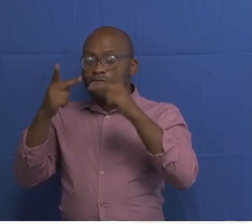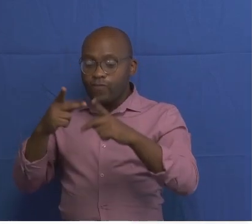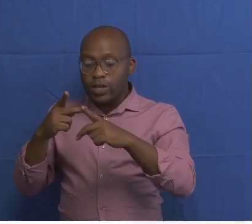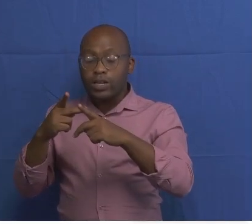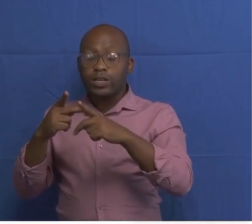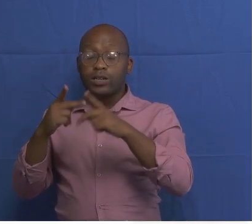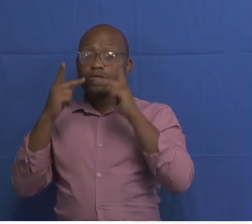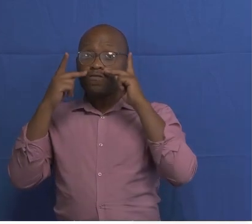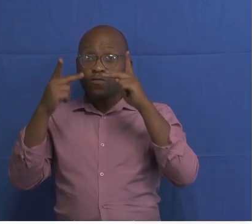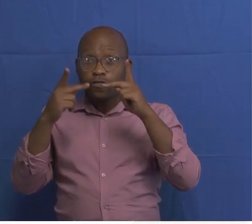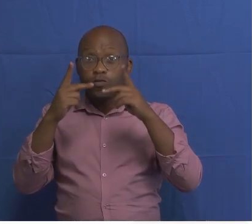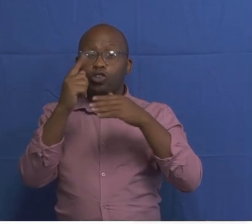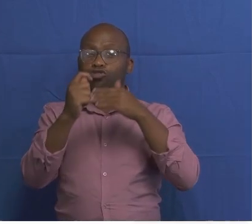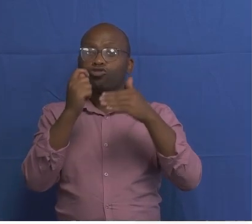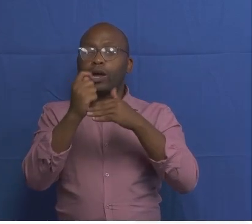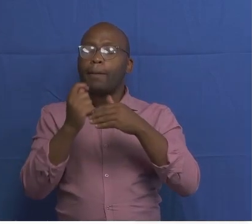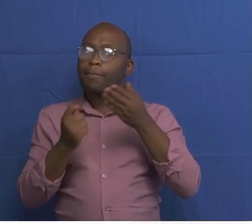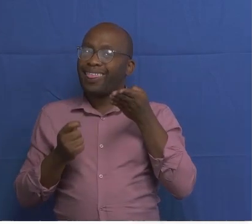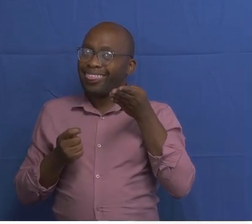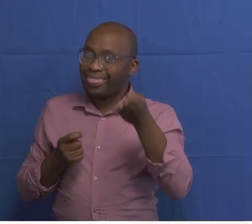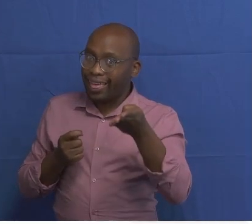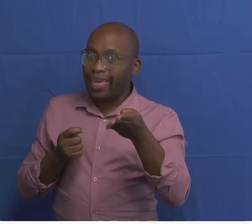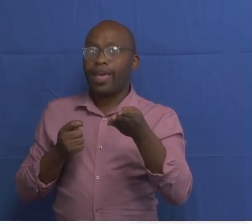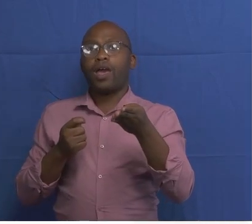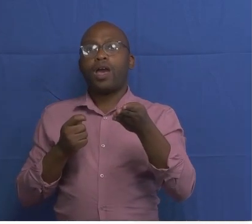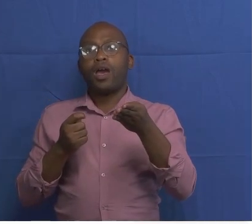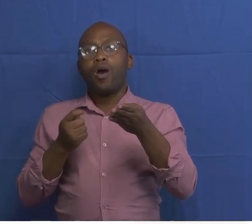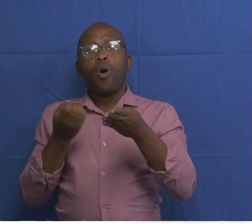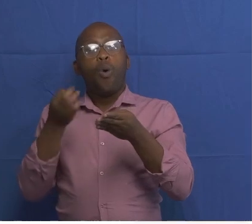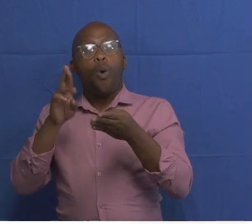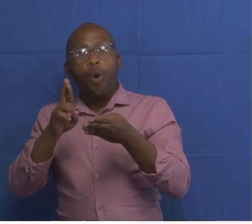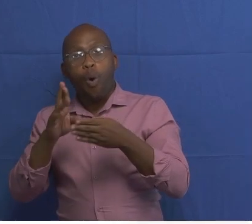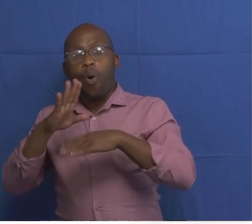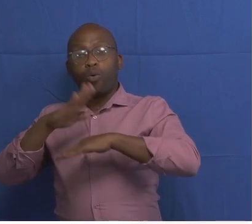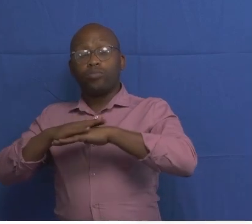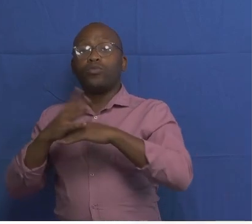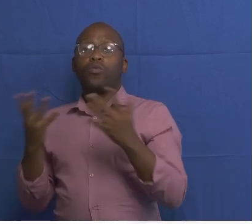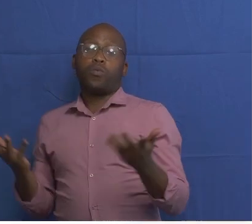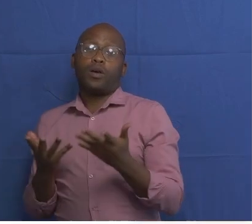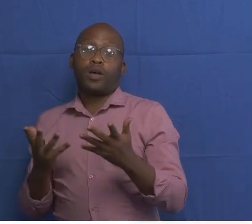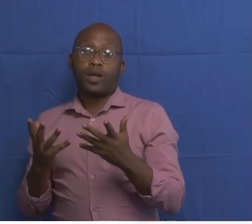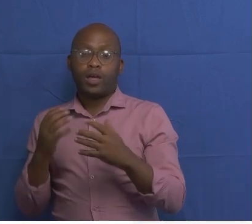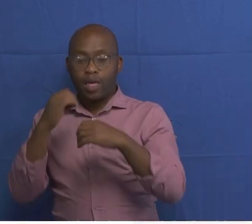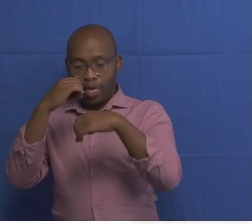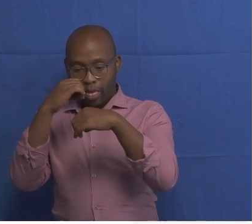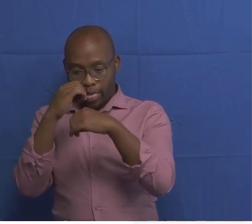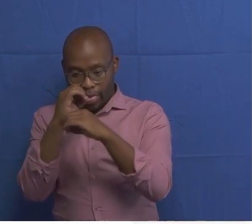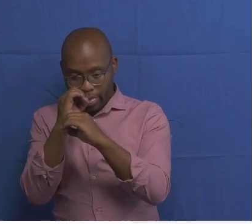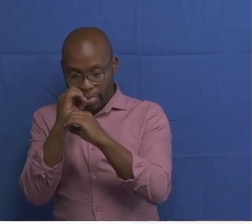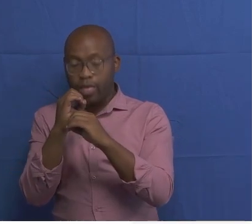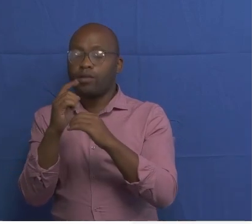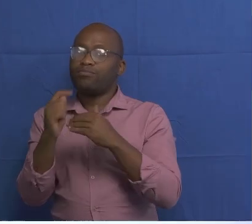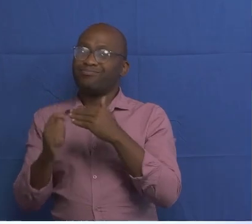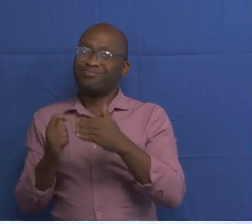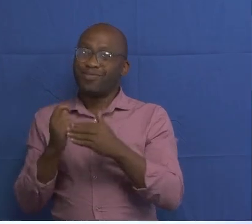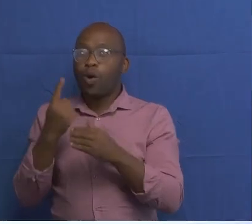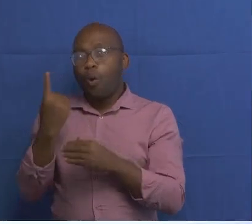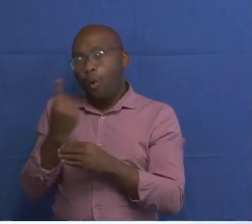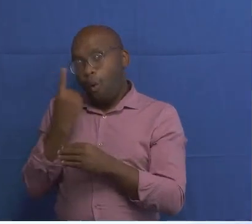in the heterozygous condition or in the homozygous condition. But remember, the recessive allele, it only appears in